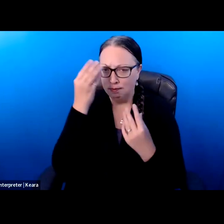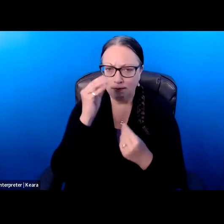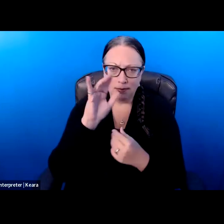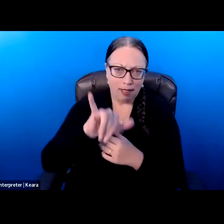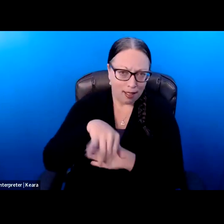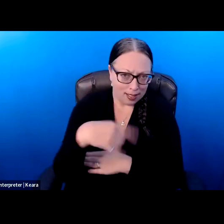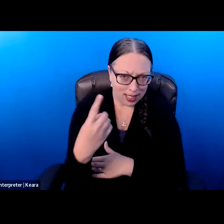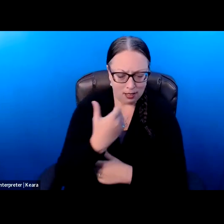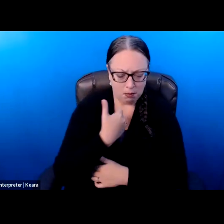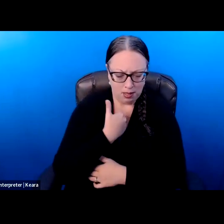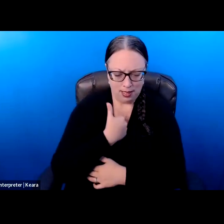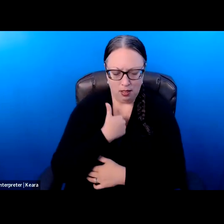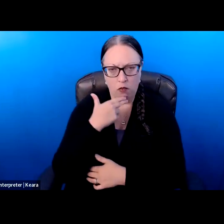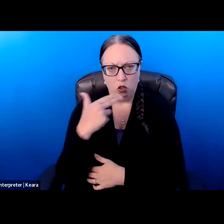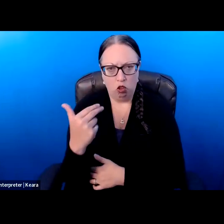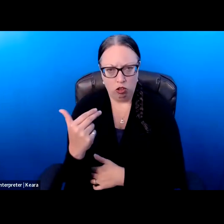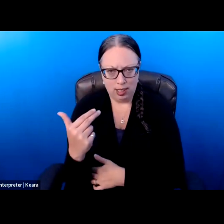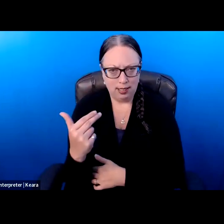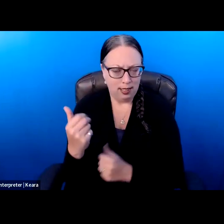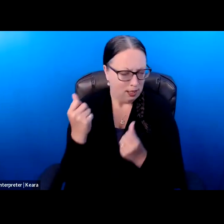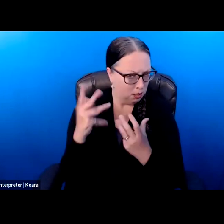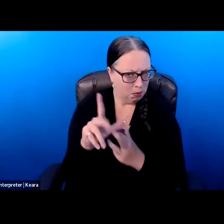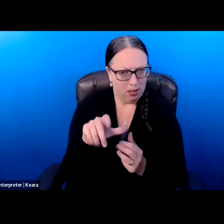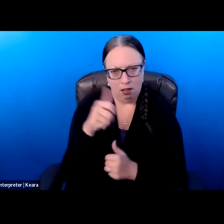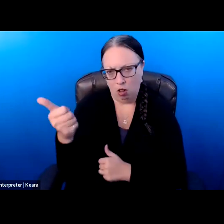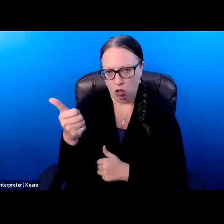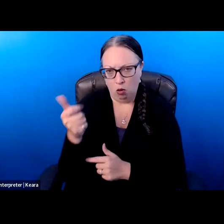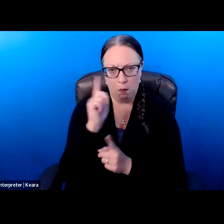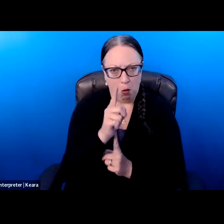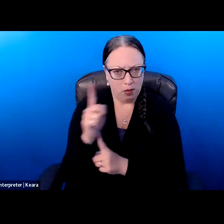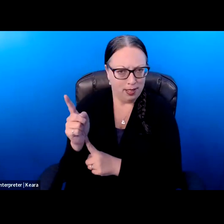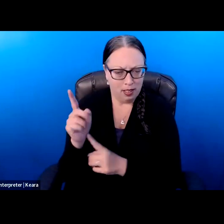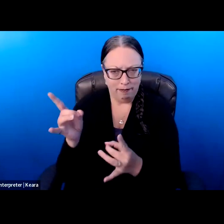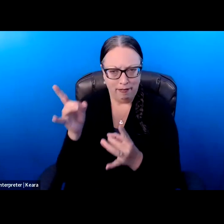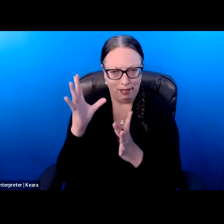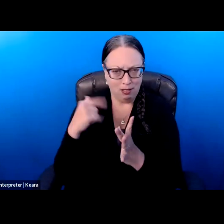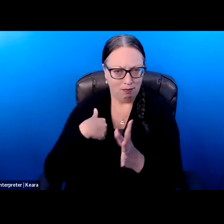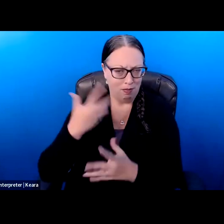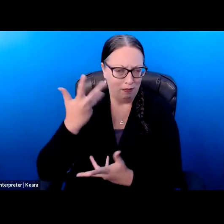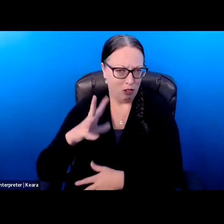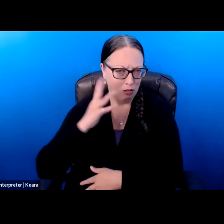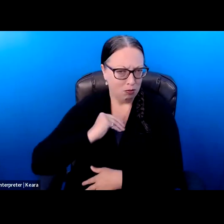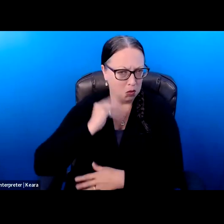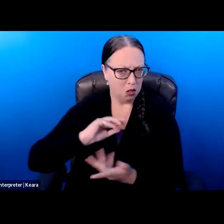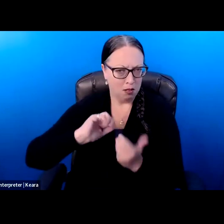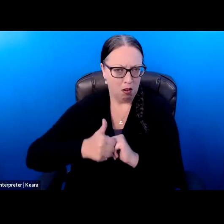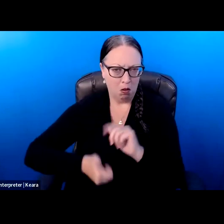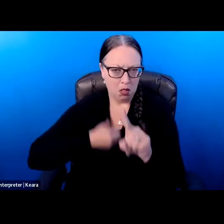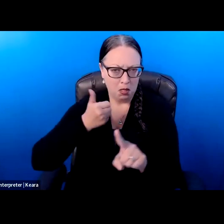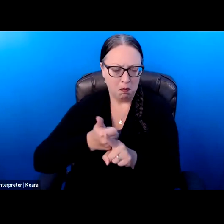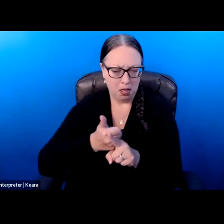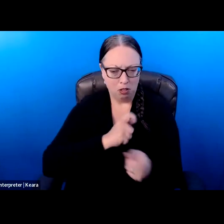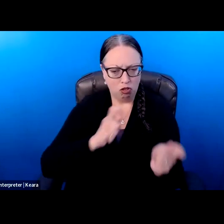as a 13-year-old girl and the many other moments of violence that I've experienced and how they changed the trajectory of my life, I